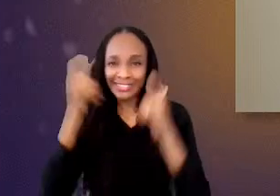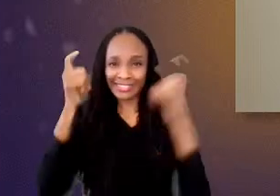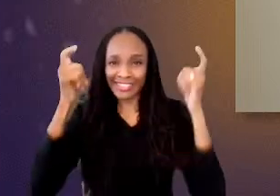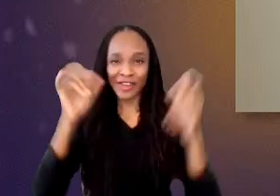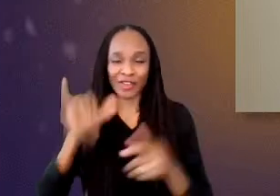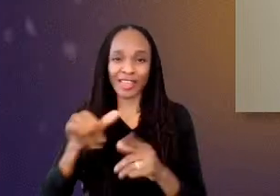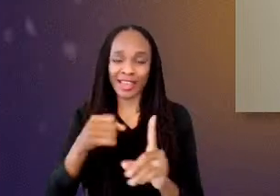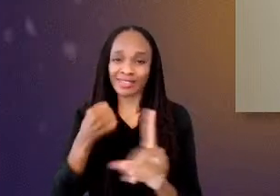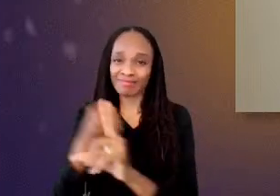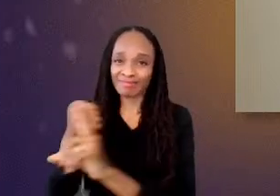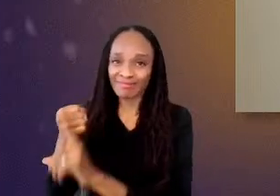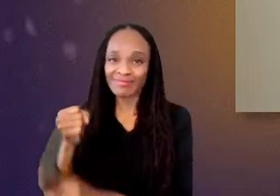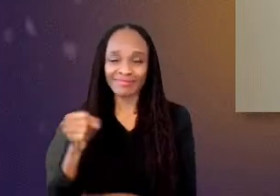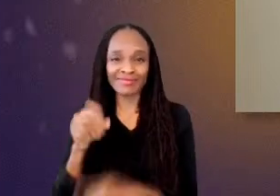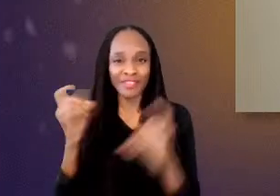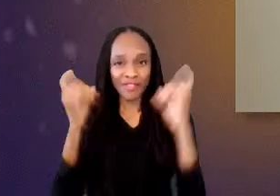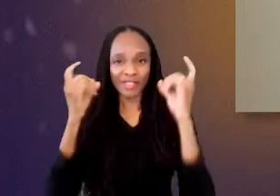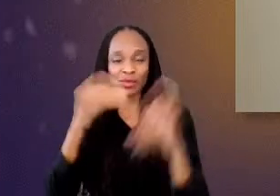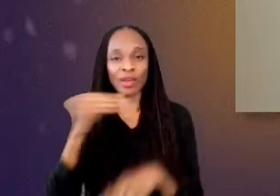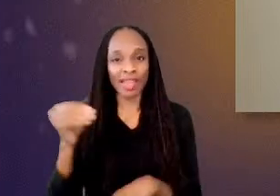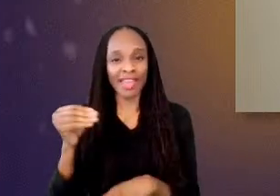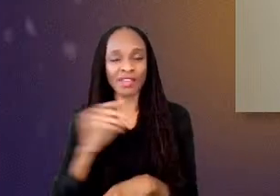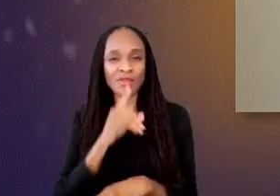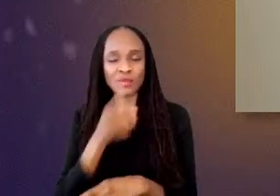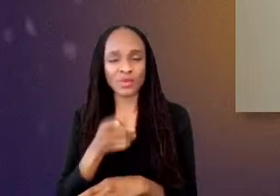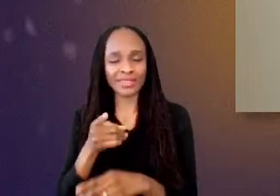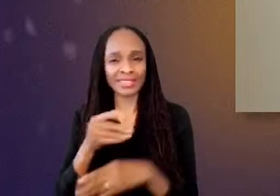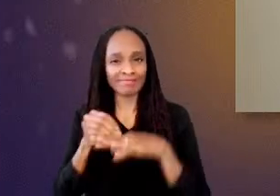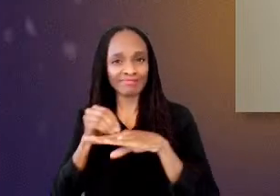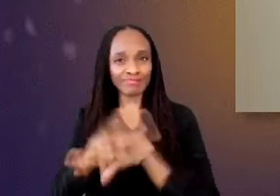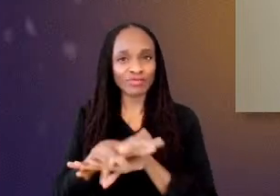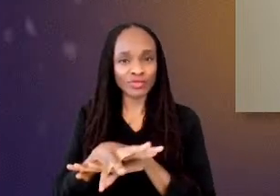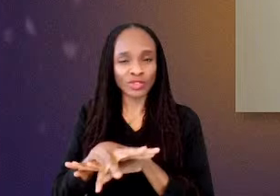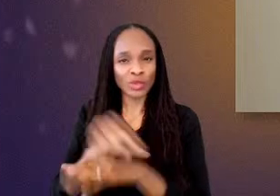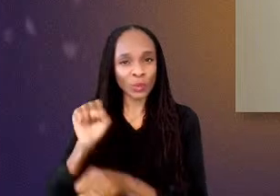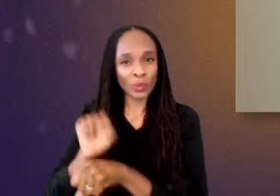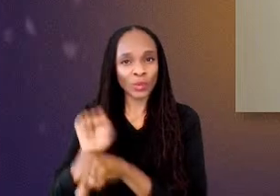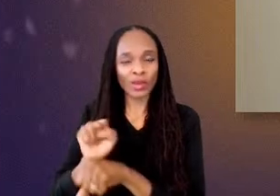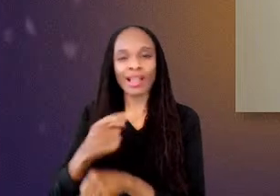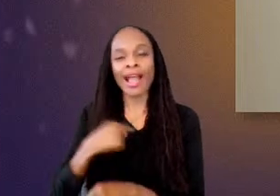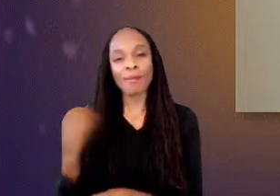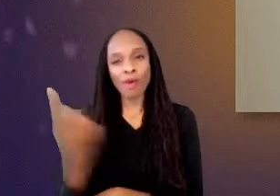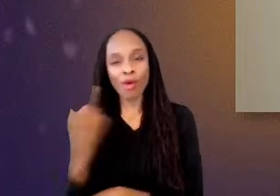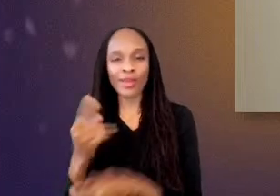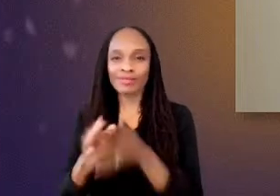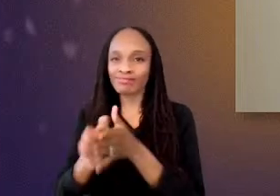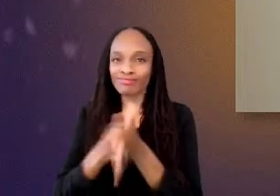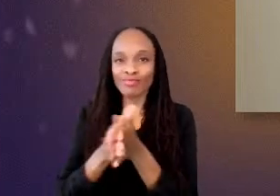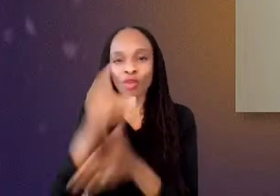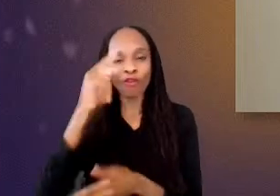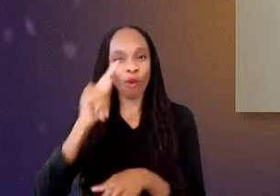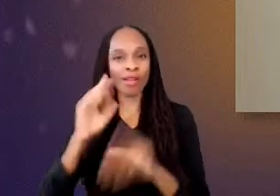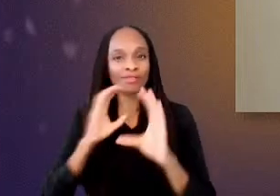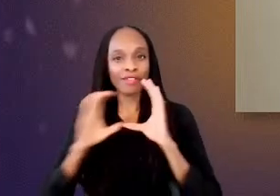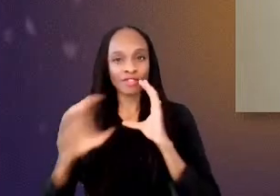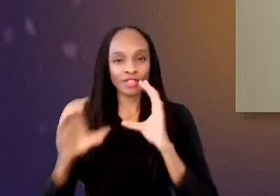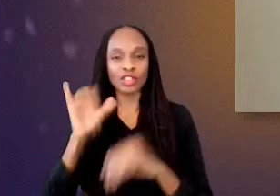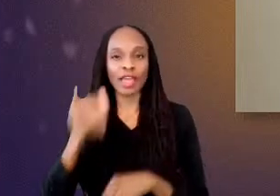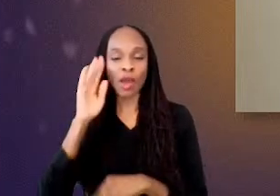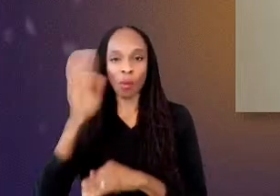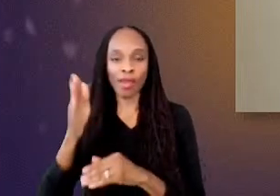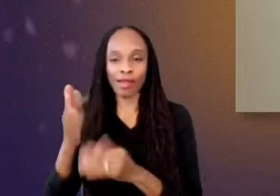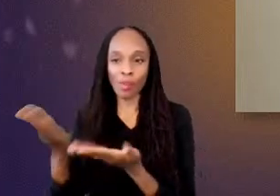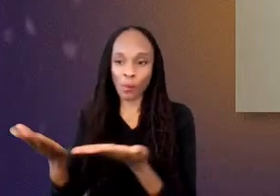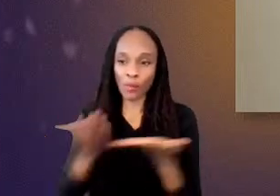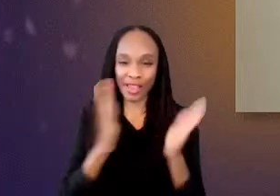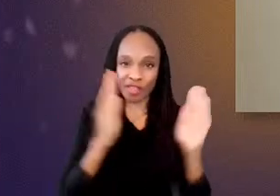landscape and overshadow the curation work. So I'm always eager for conversations that bring the focus back to the artists